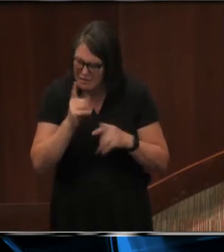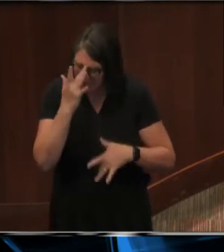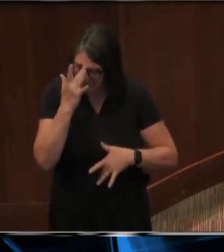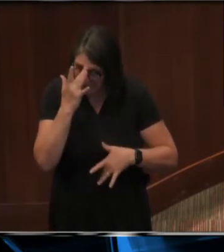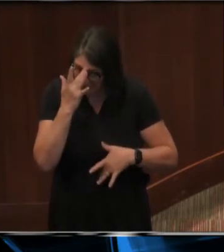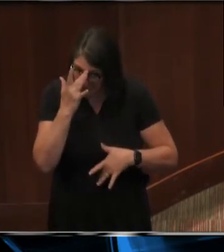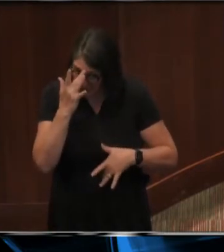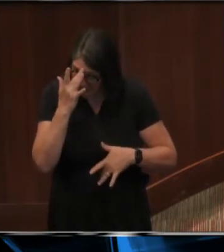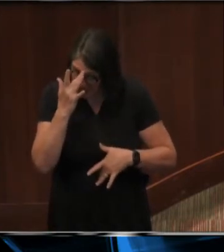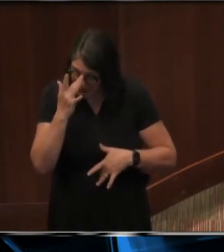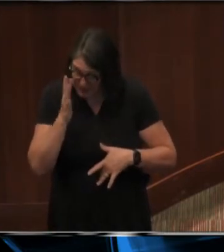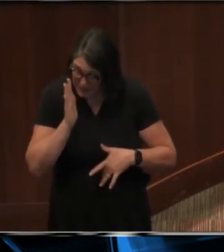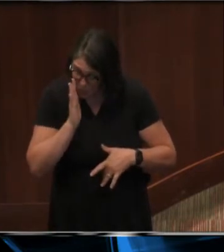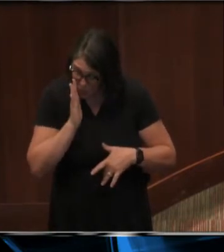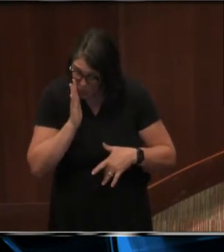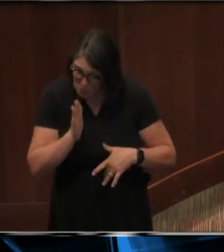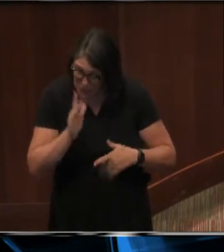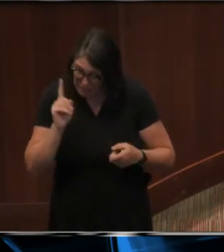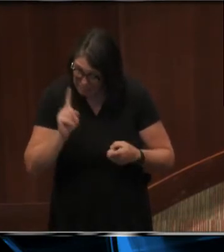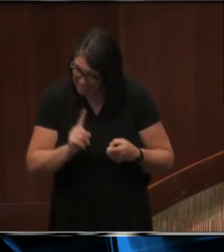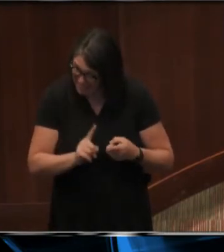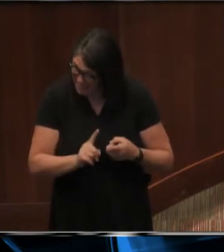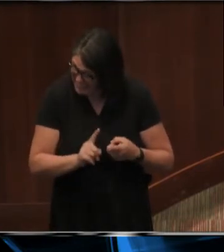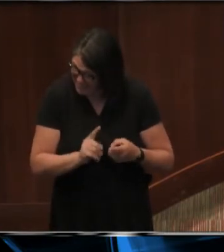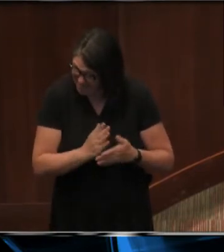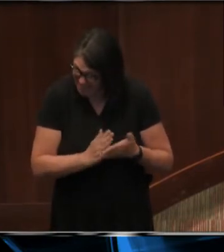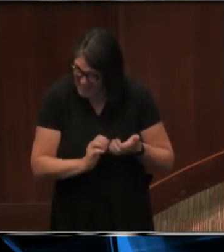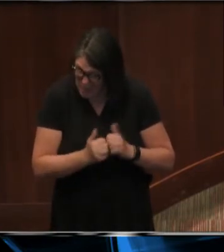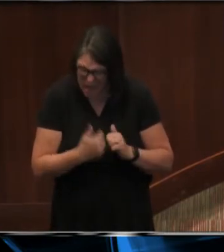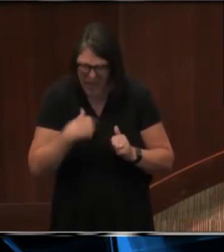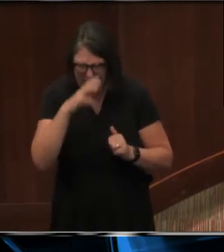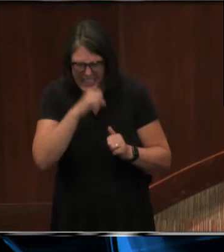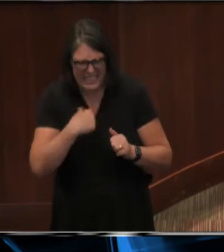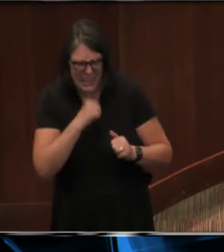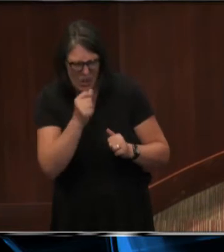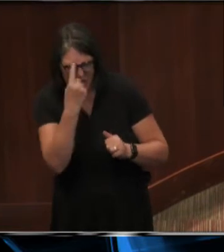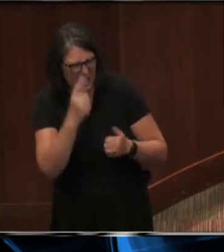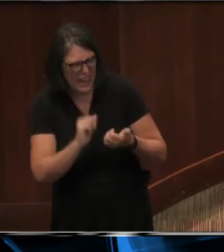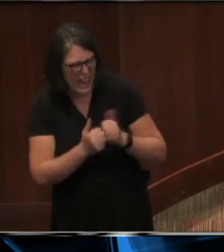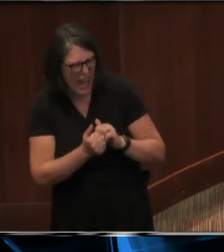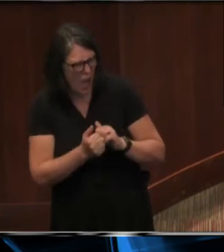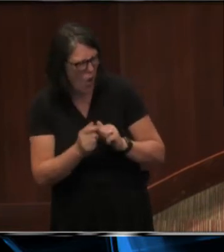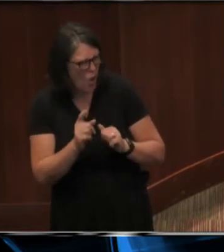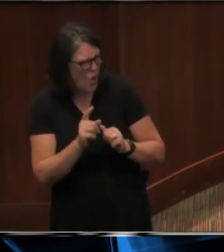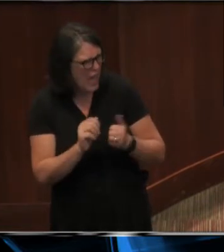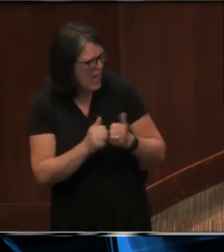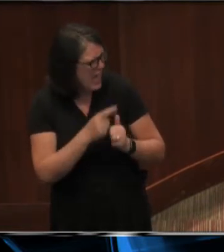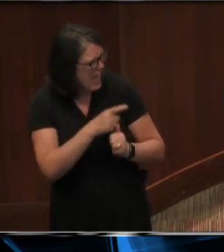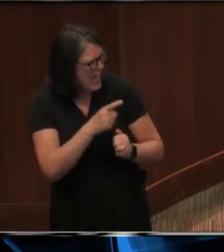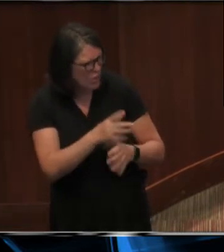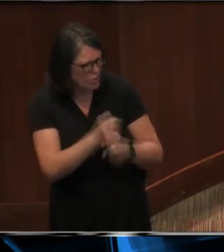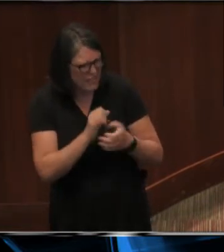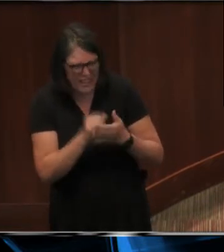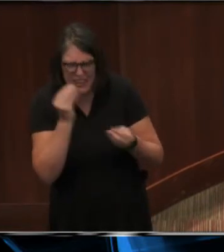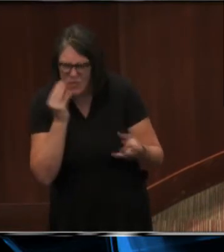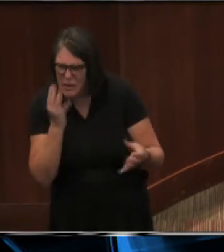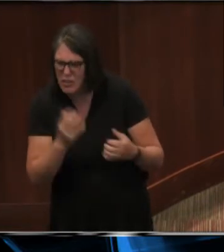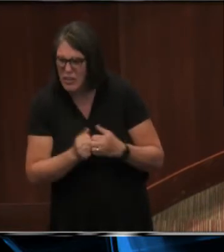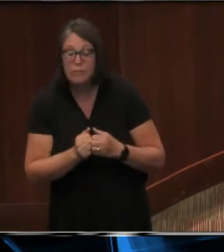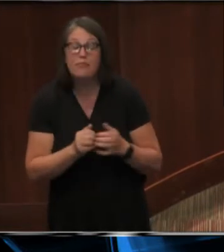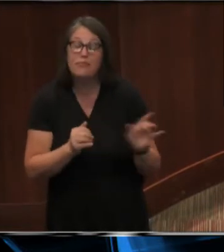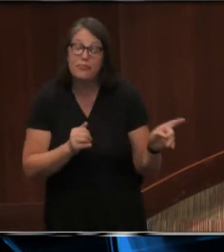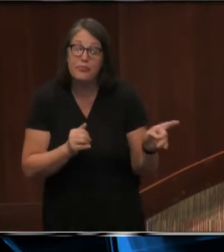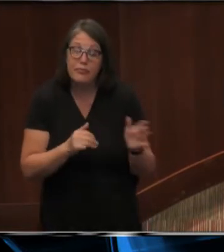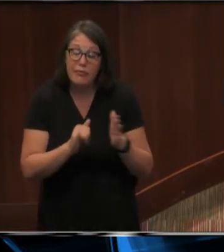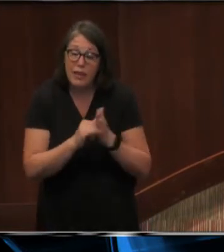disease going to lessen somehow? I guess I don't understand how we're able to affect the R0. So it's